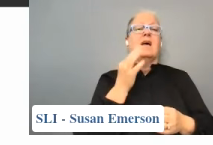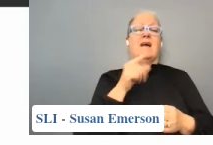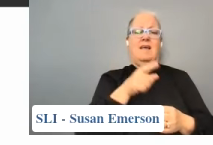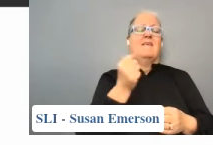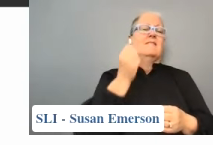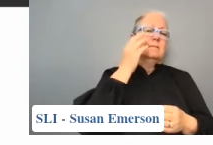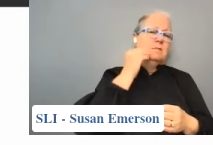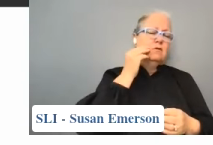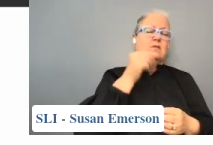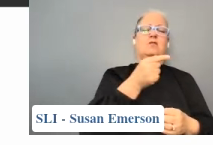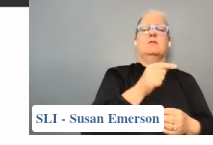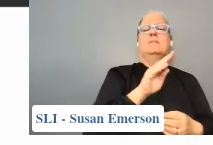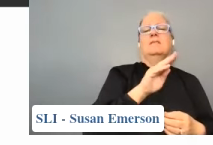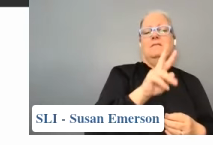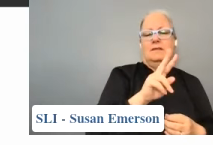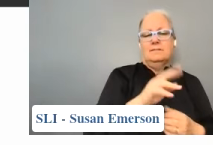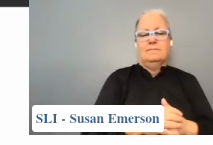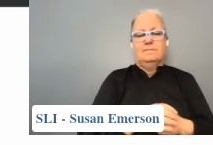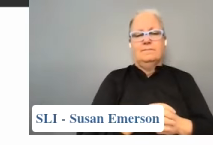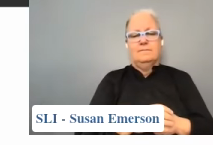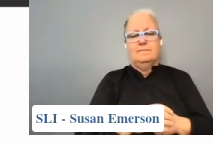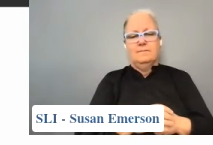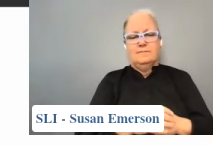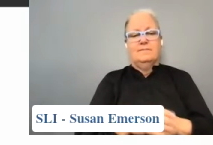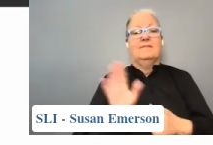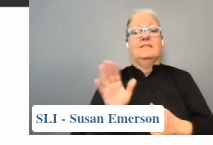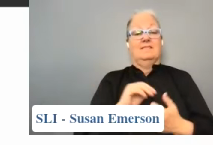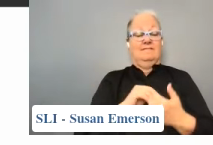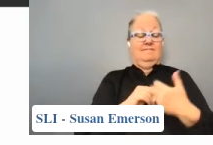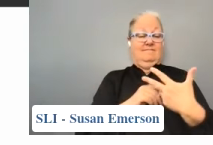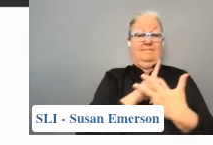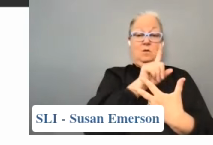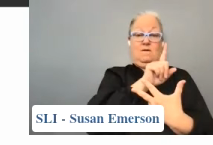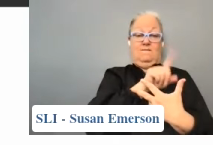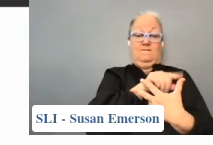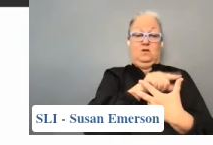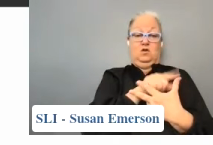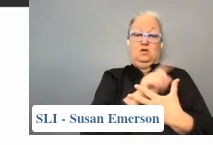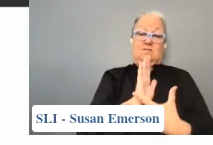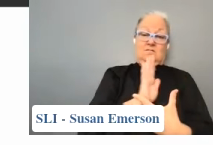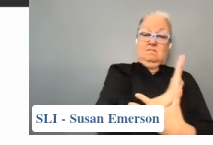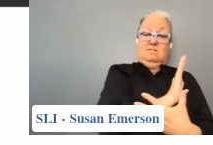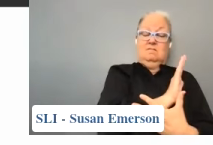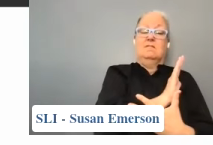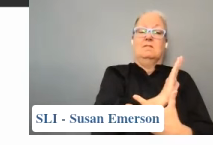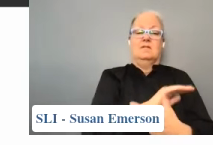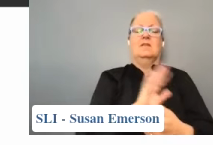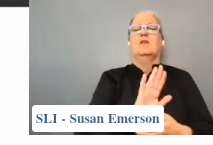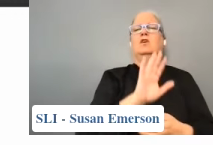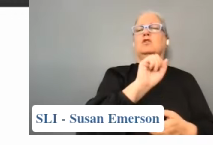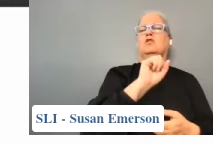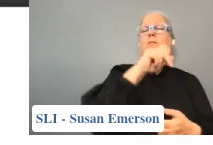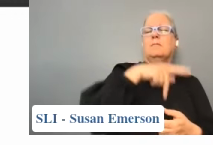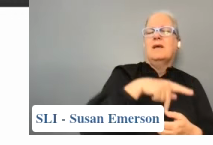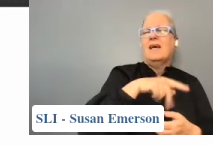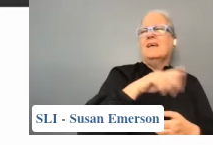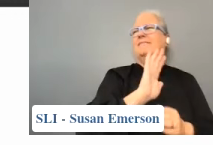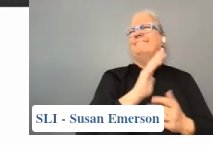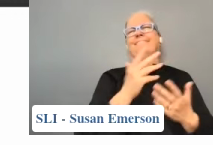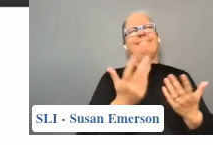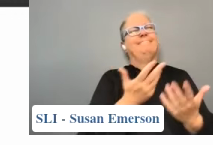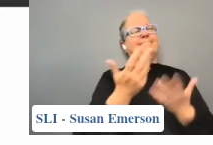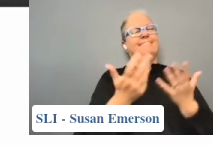of accompaniment models, what we're talking about here are social protection programs